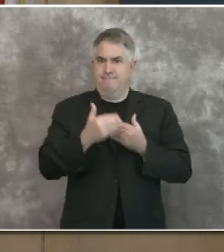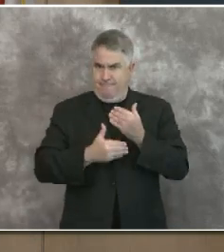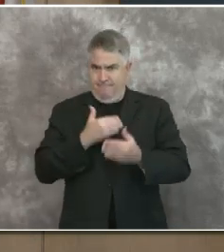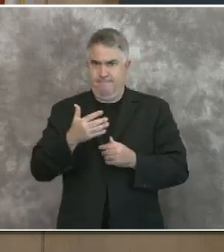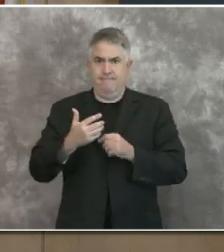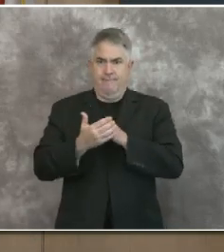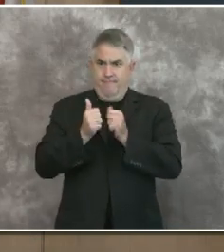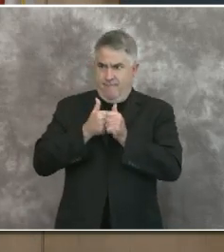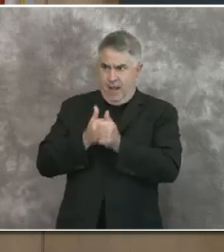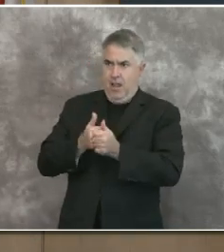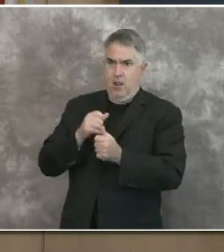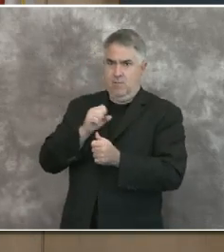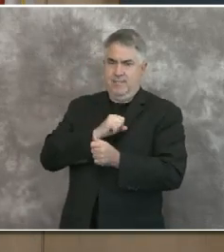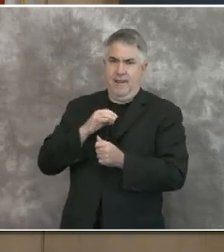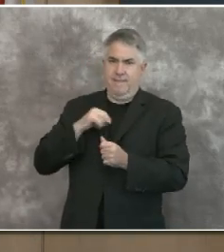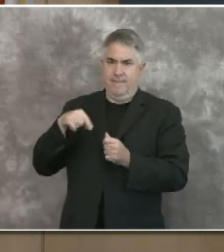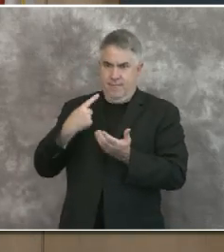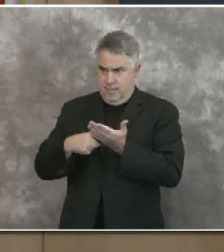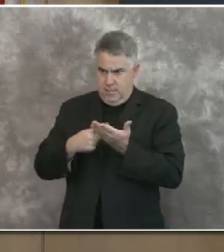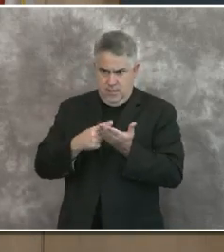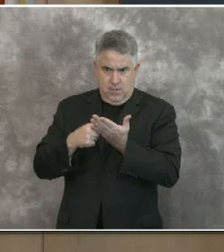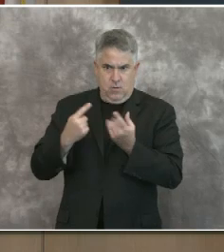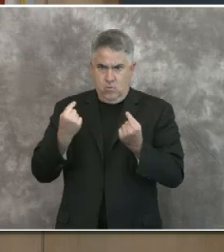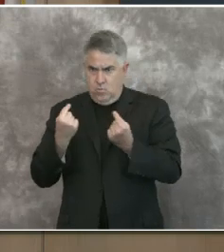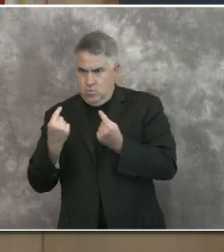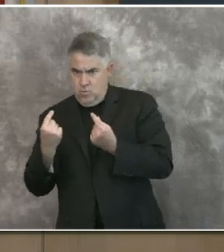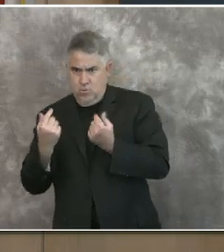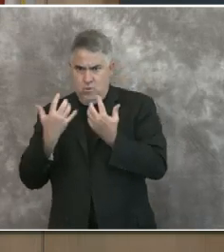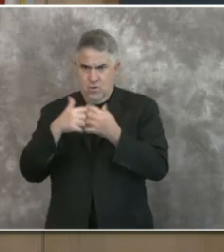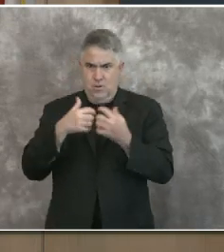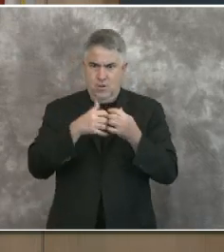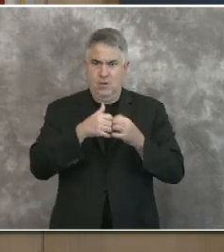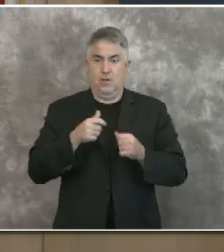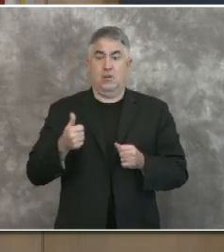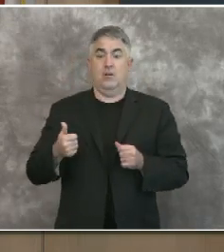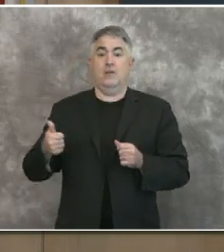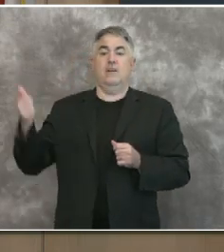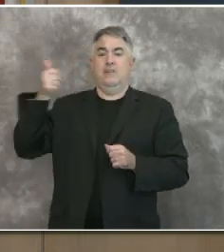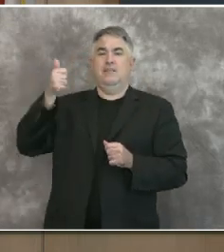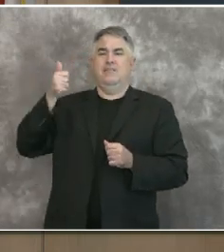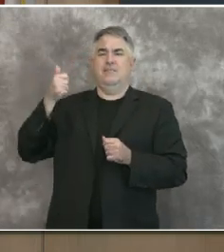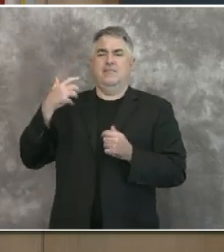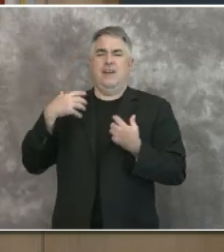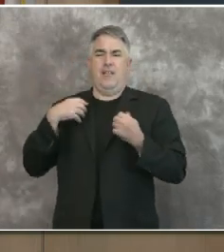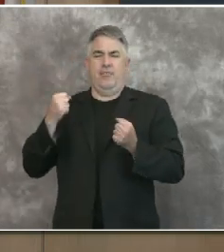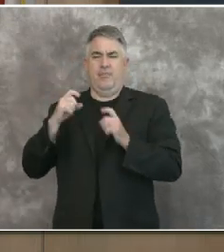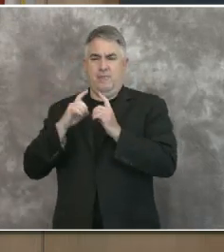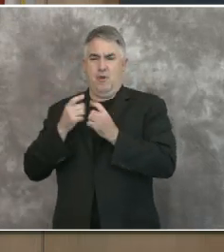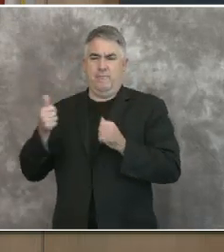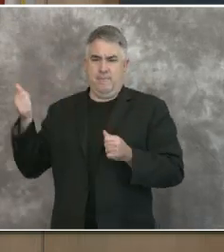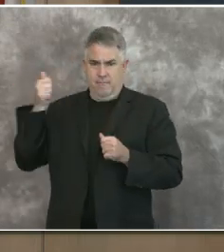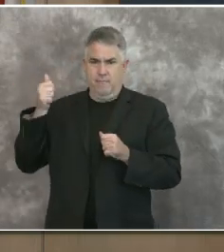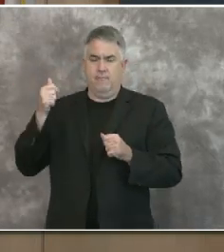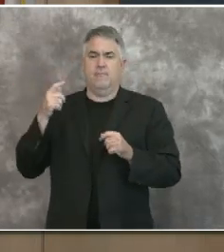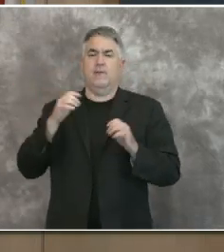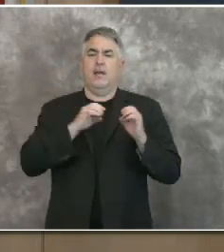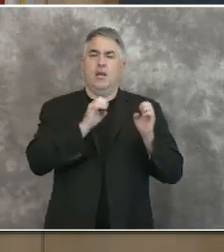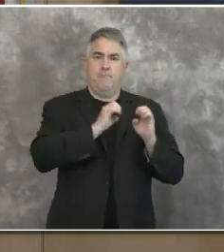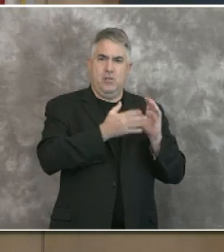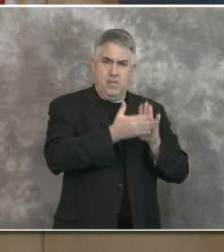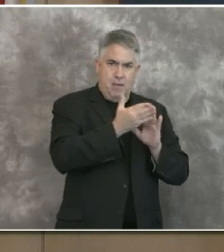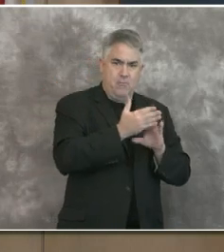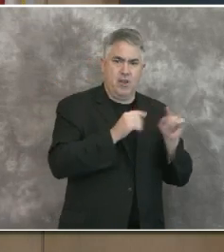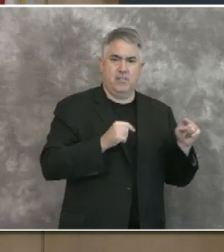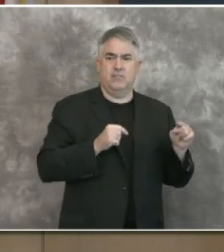Certainly Helen Robbins-Meyer, our Chief Administrative Officer, leading the effort. All the folks here at the Emergency Operations Center have done a